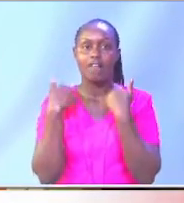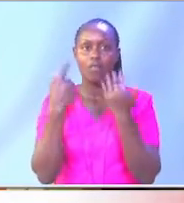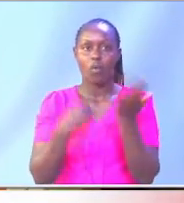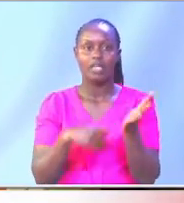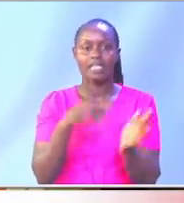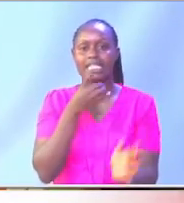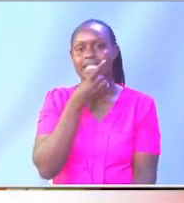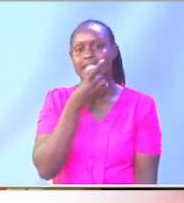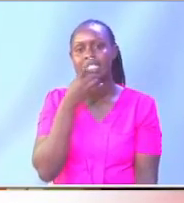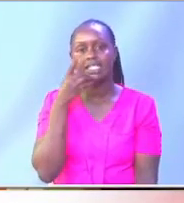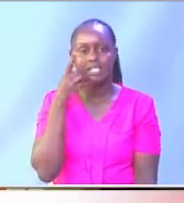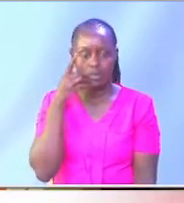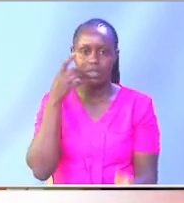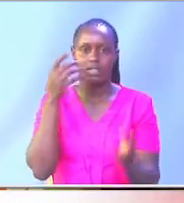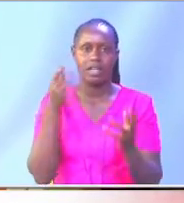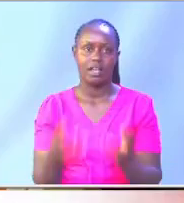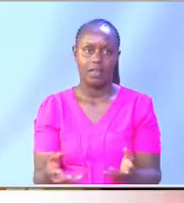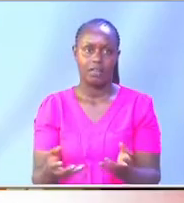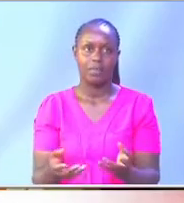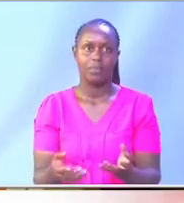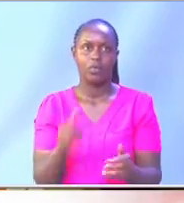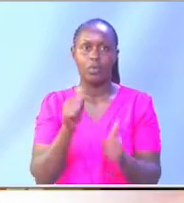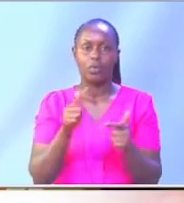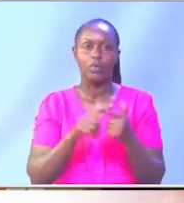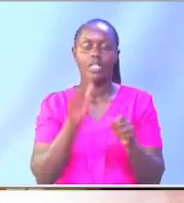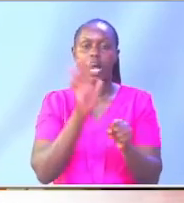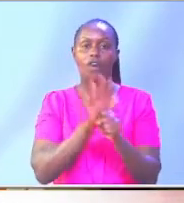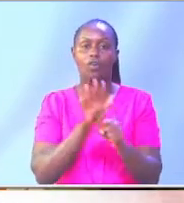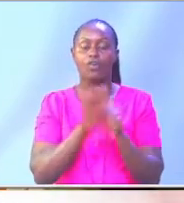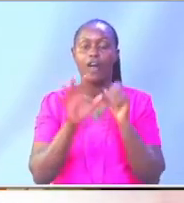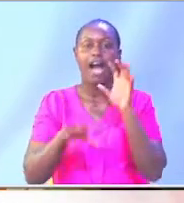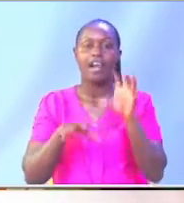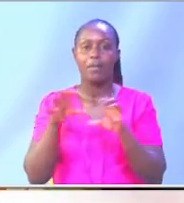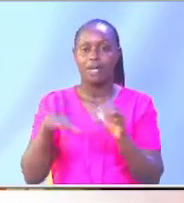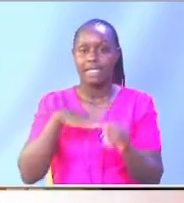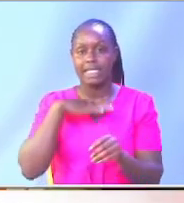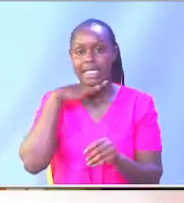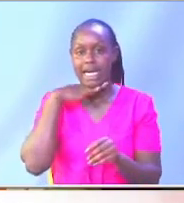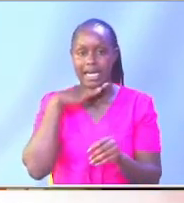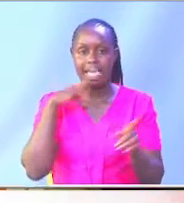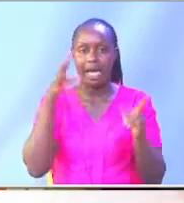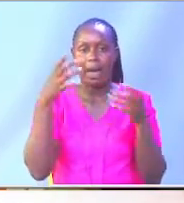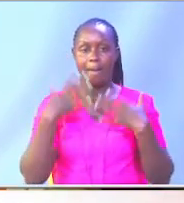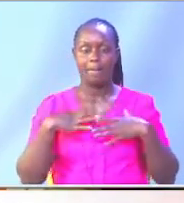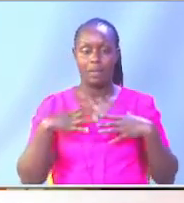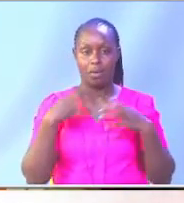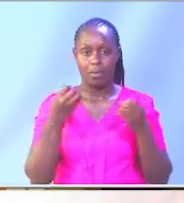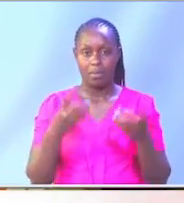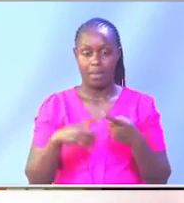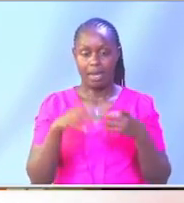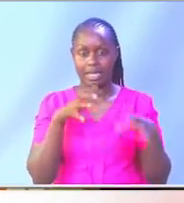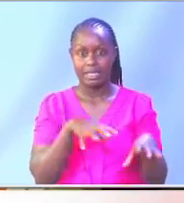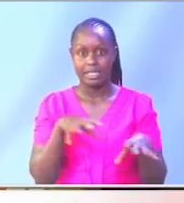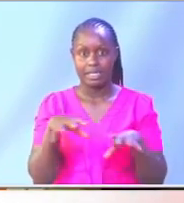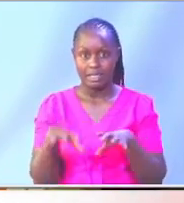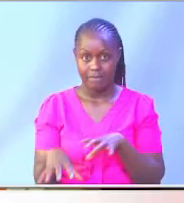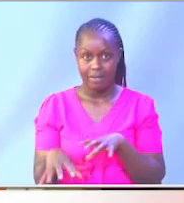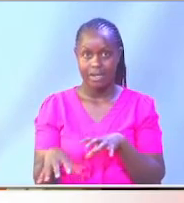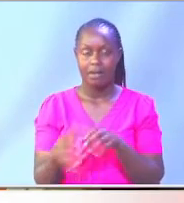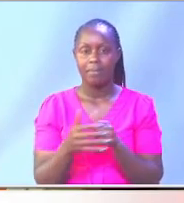ukame mbaya sana. Ambapo mifugo imekufa, watu wengi wameumia,